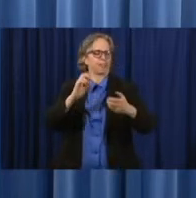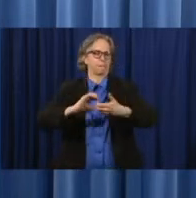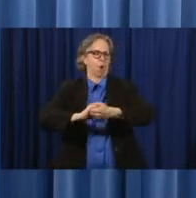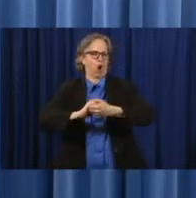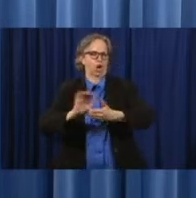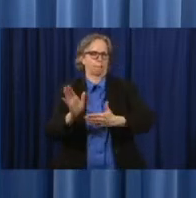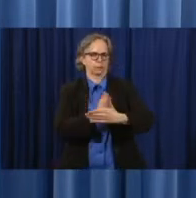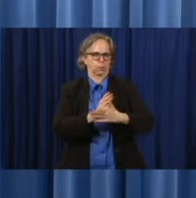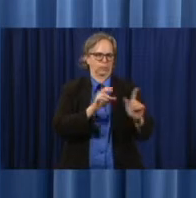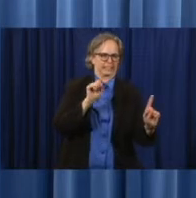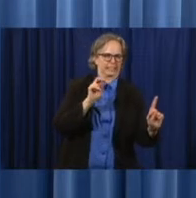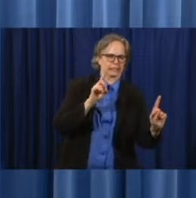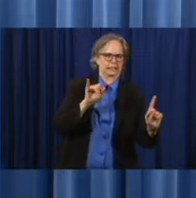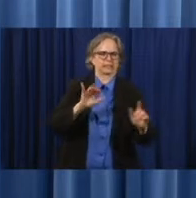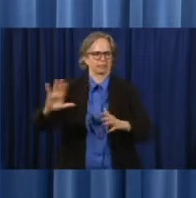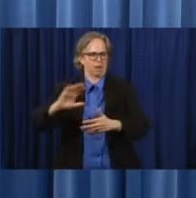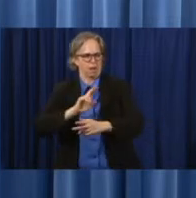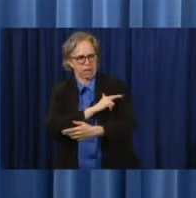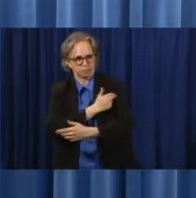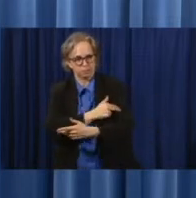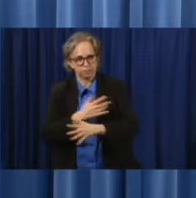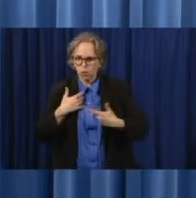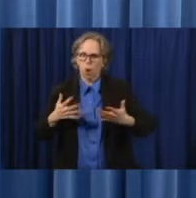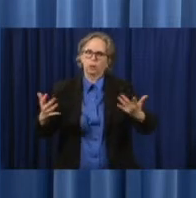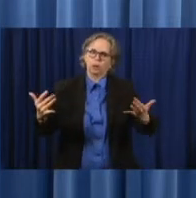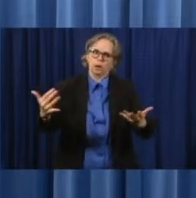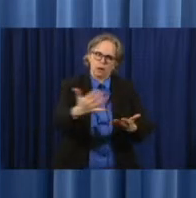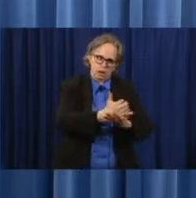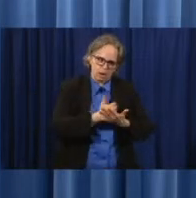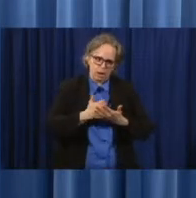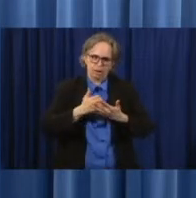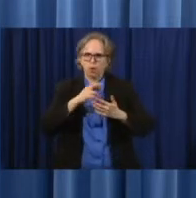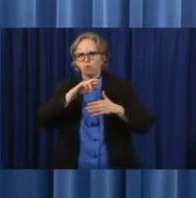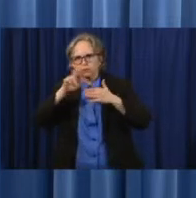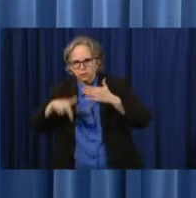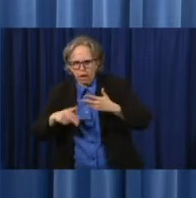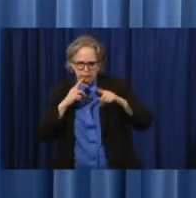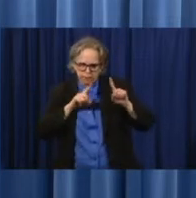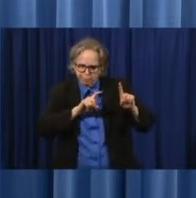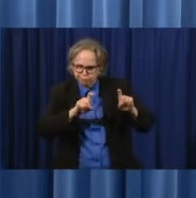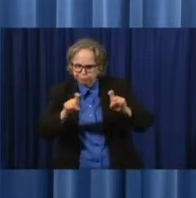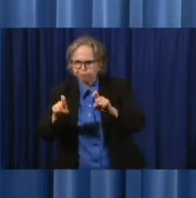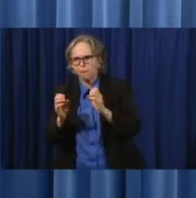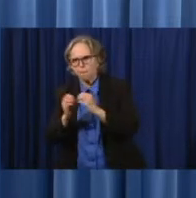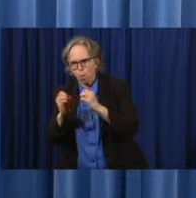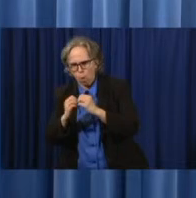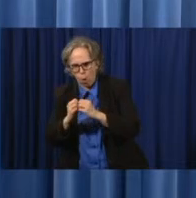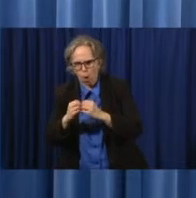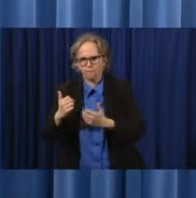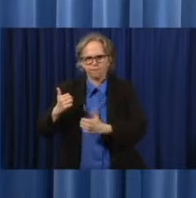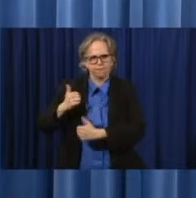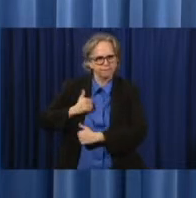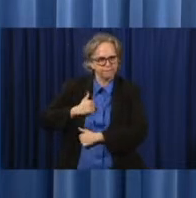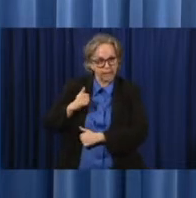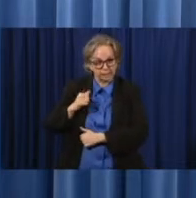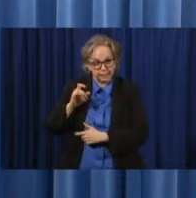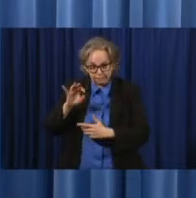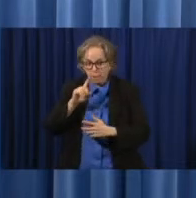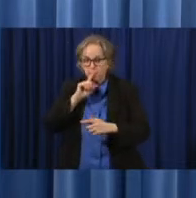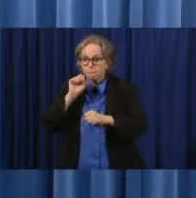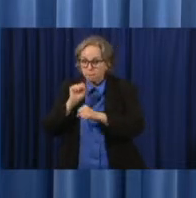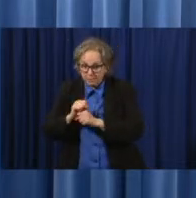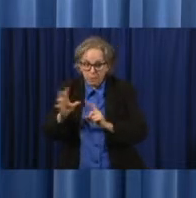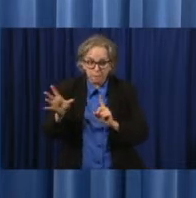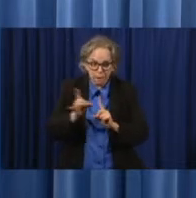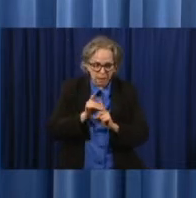our Ohio Veterans Home, we'll keep any veterans testing positive in the enhanced care unit so they're